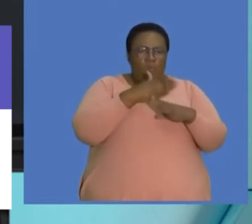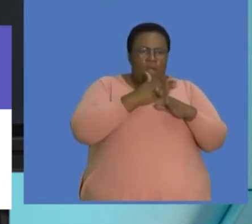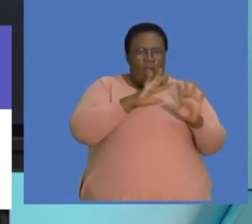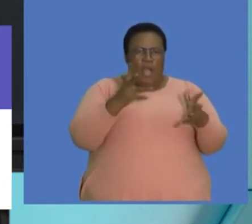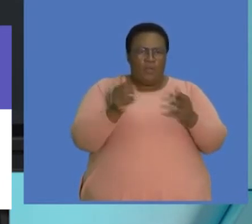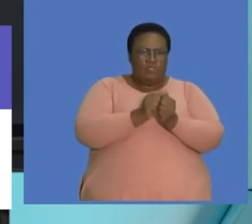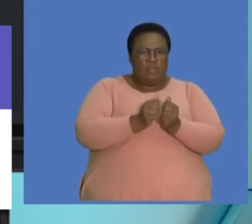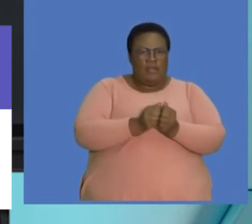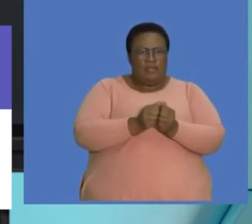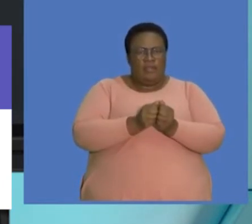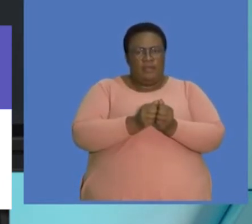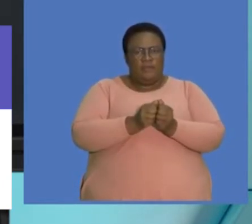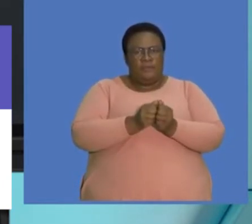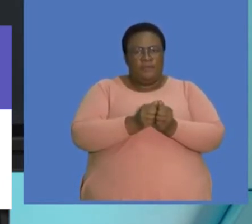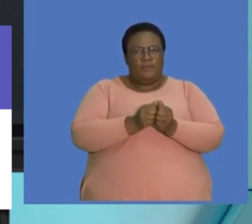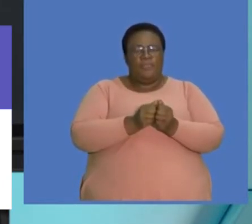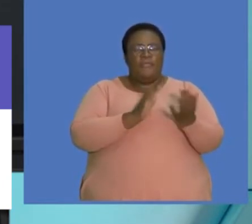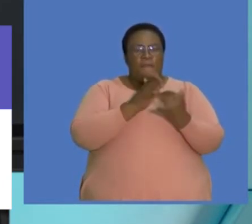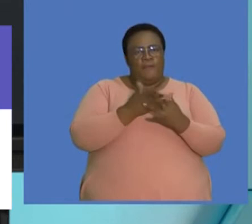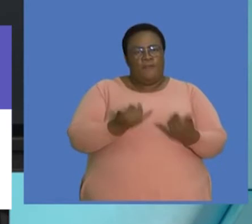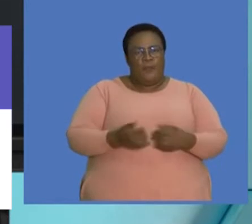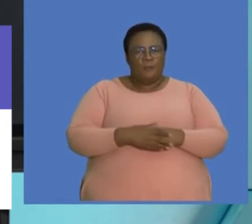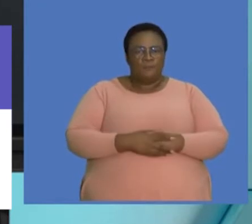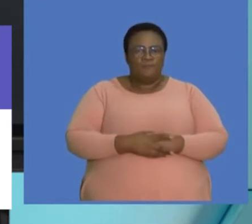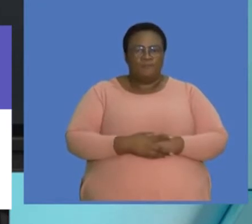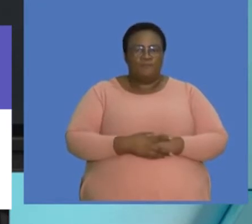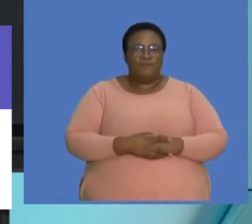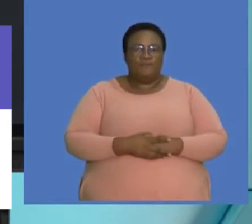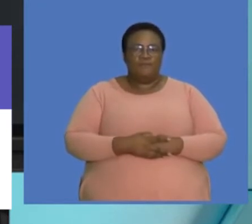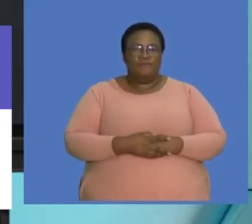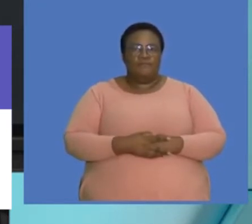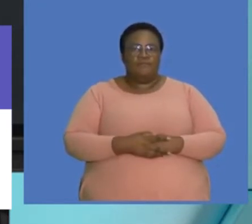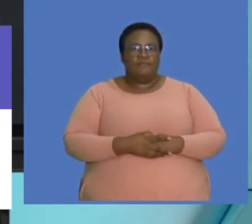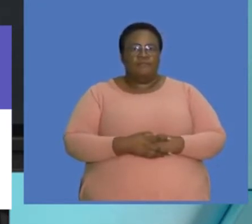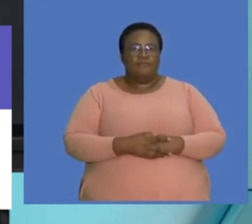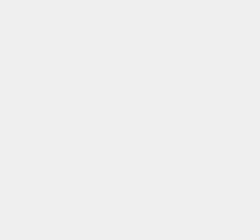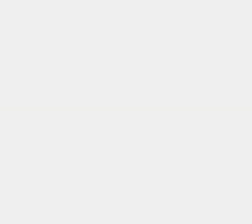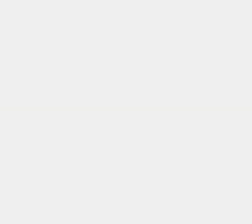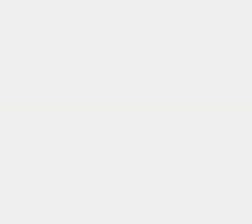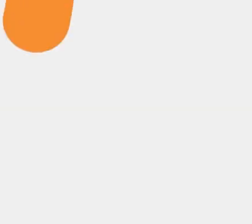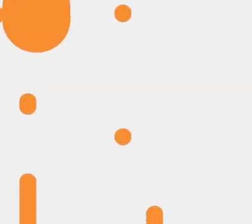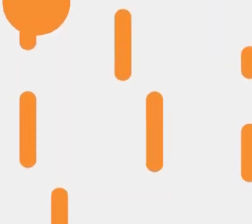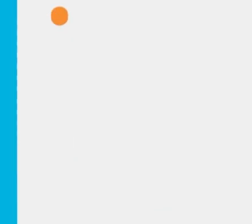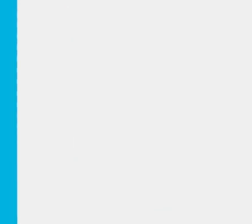interact with each other in as far as the principle of conservation of charge. Let's take a short break for now.